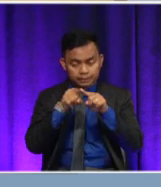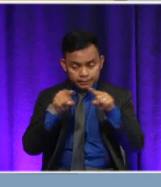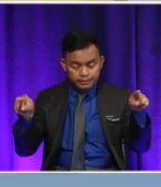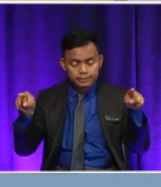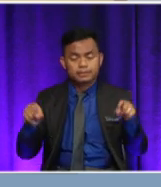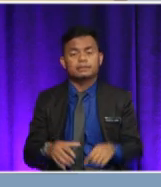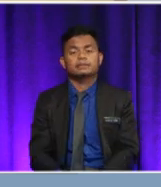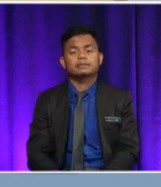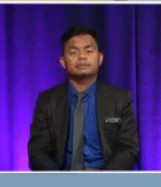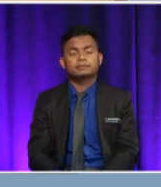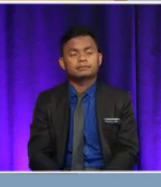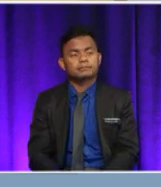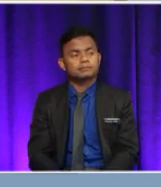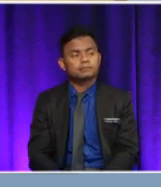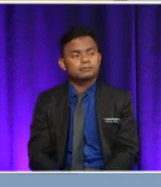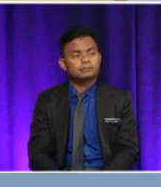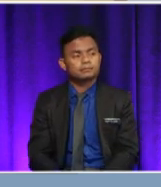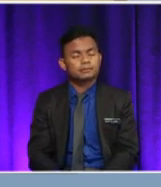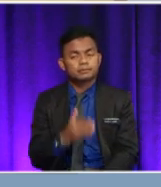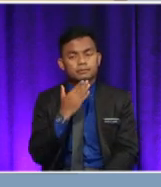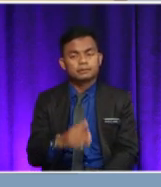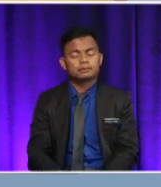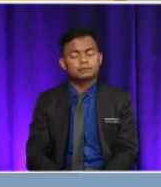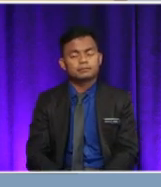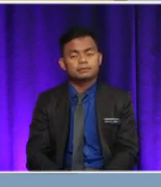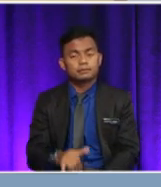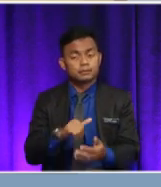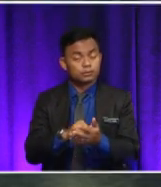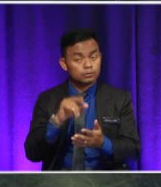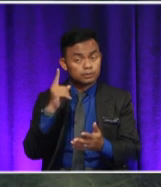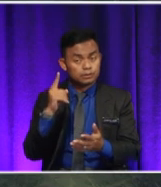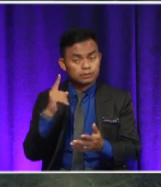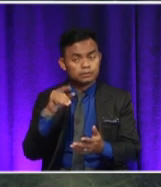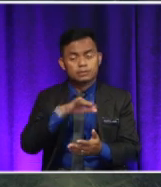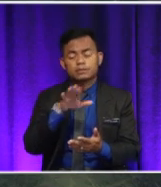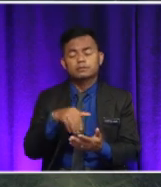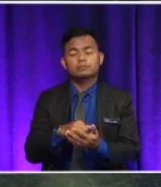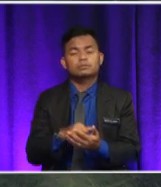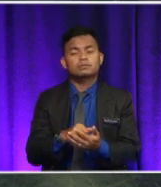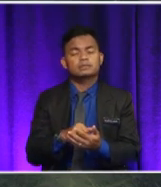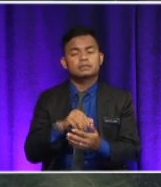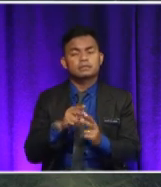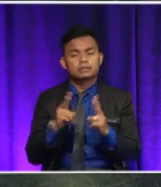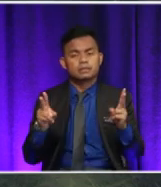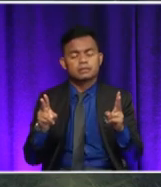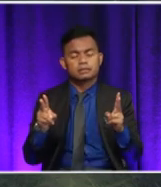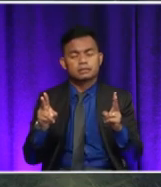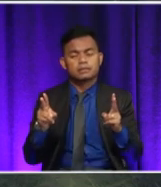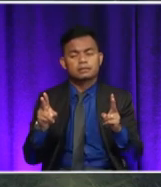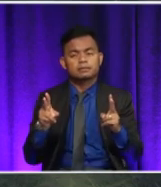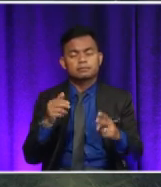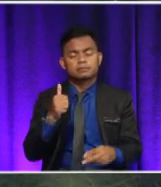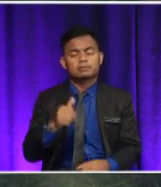the important parts. Thank you, girls. Right, those are very good answers from our pupils online. And Teacher Liana, may we have